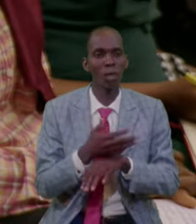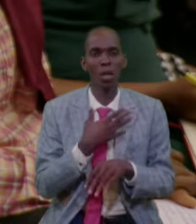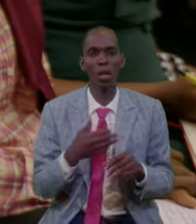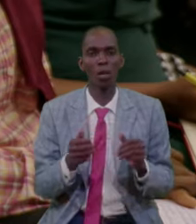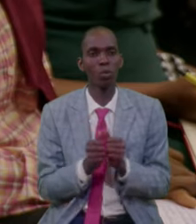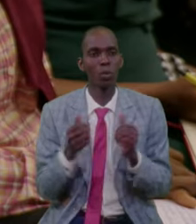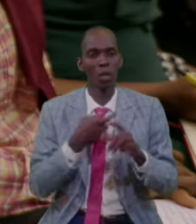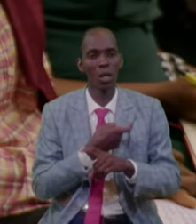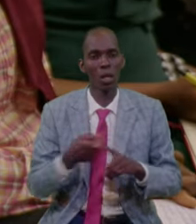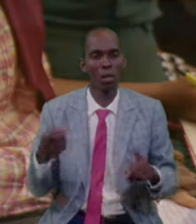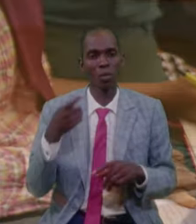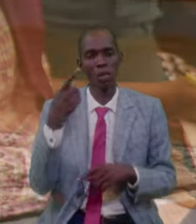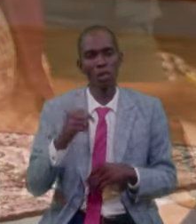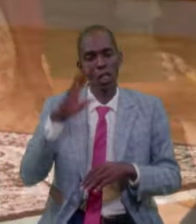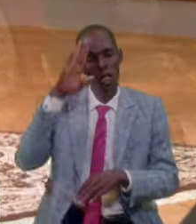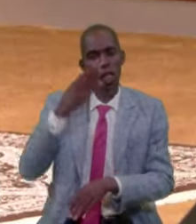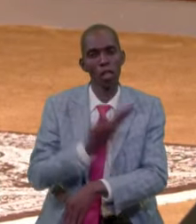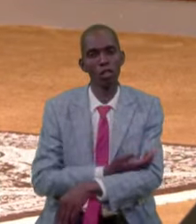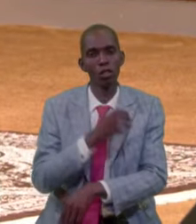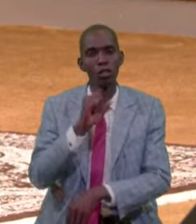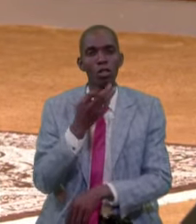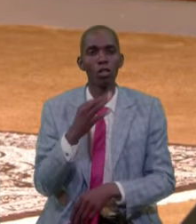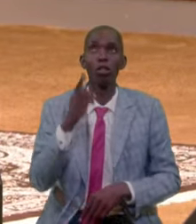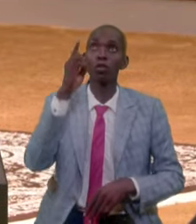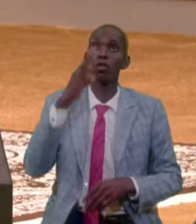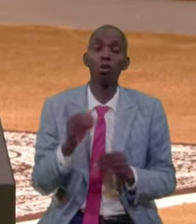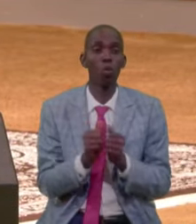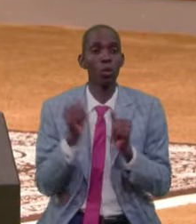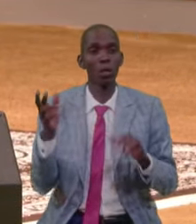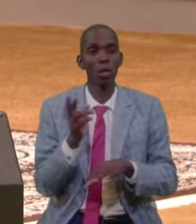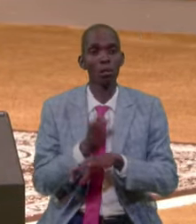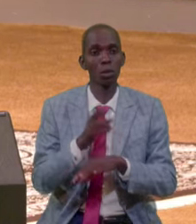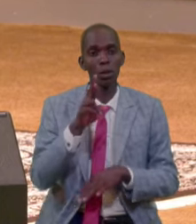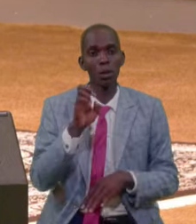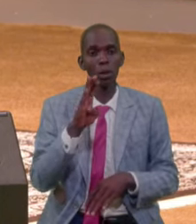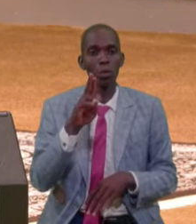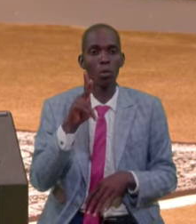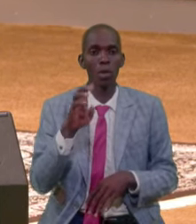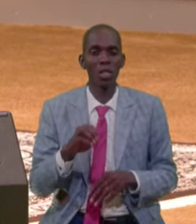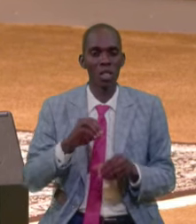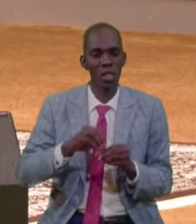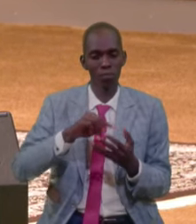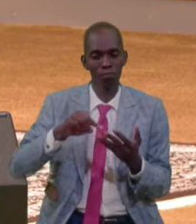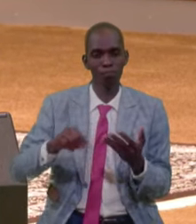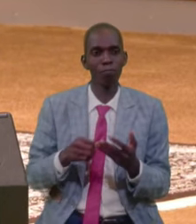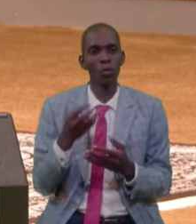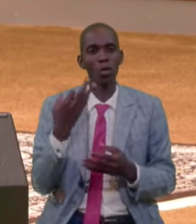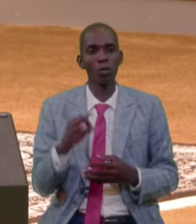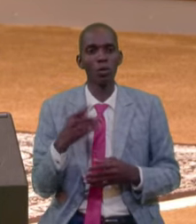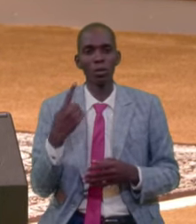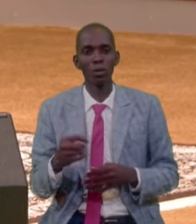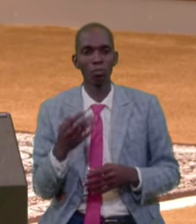the sons of God, without rebuke, in the midst of a crooked and